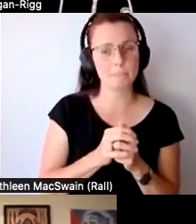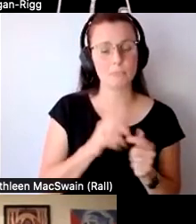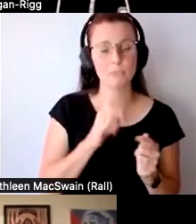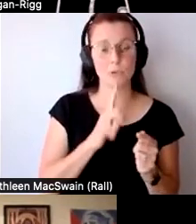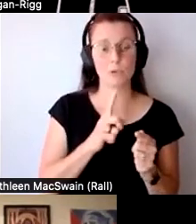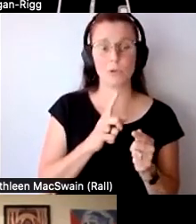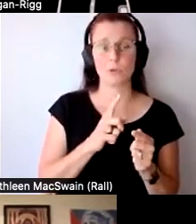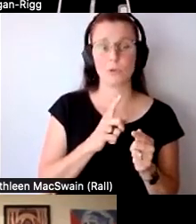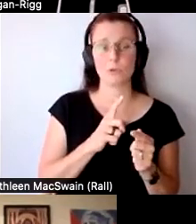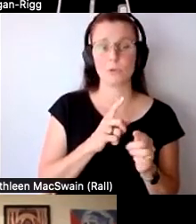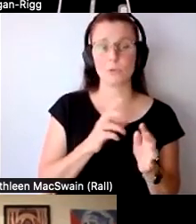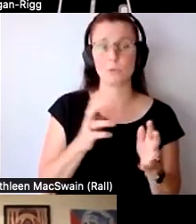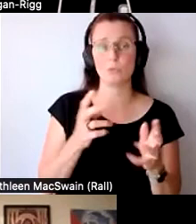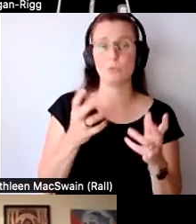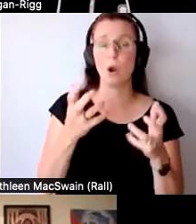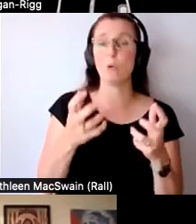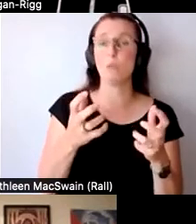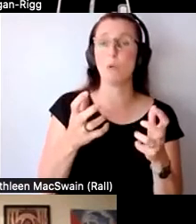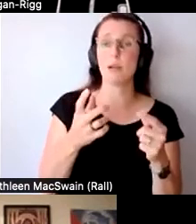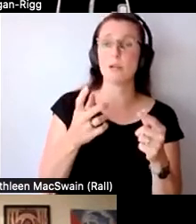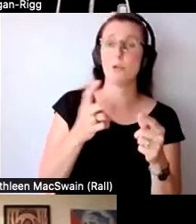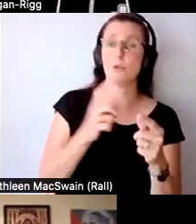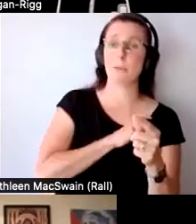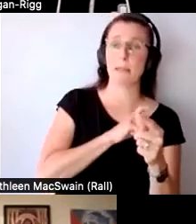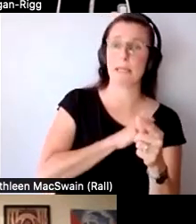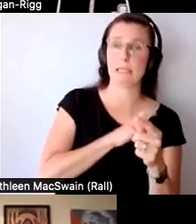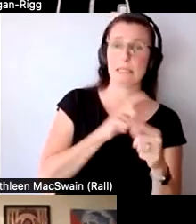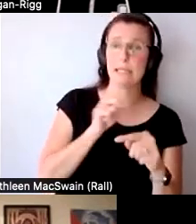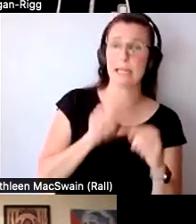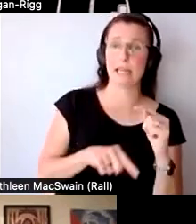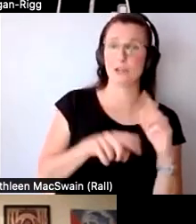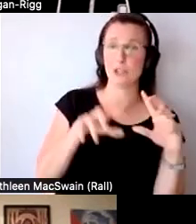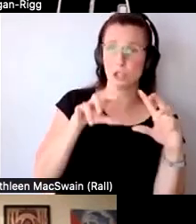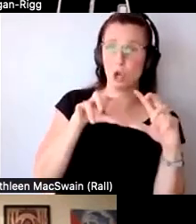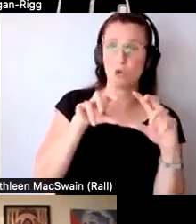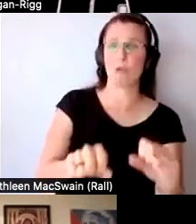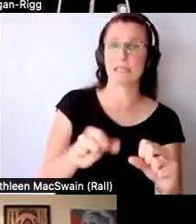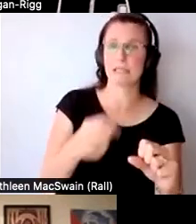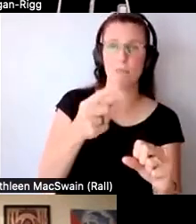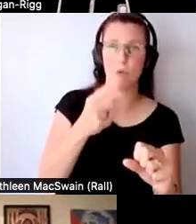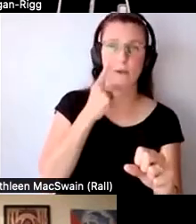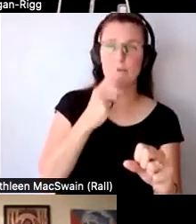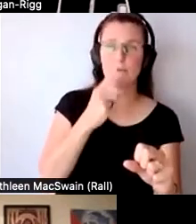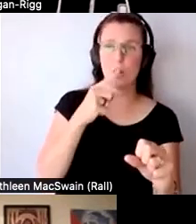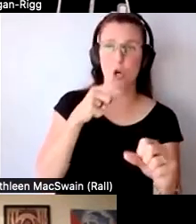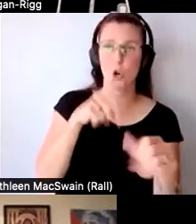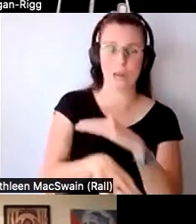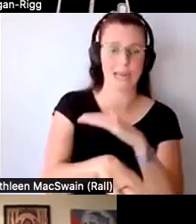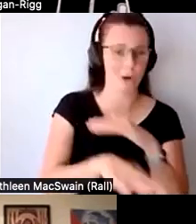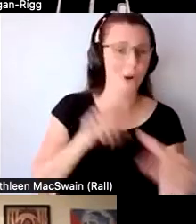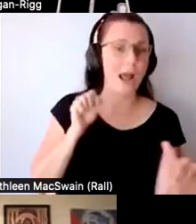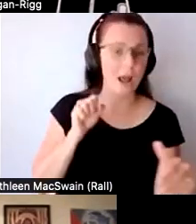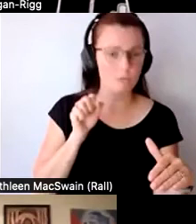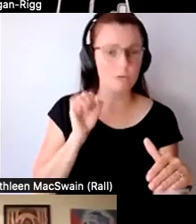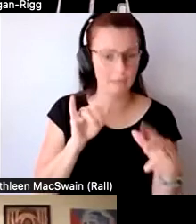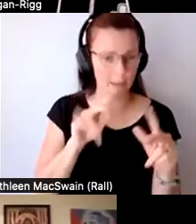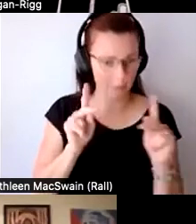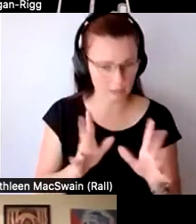just arrest anyone who walks in or out of that place. Like, so we're trying to build up that